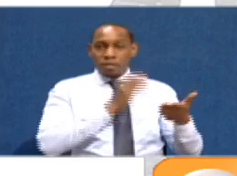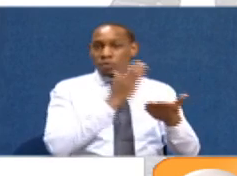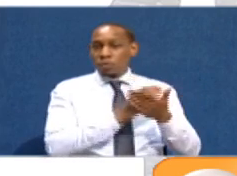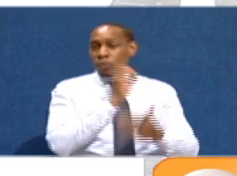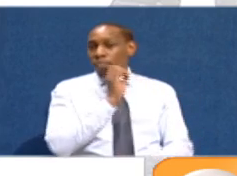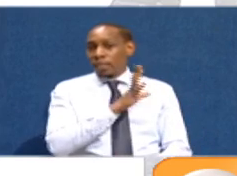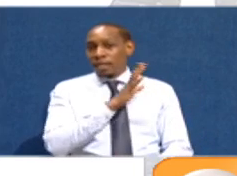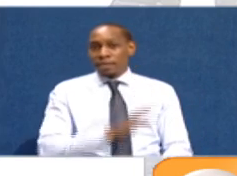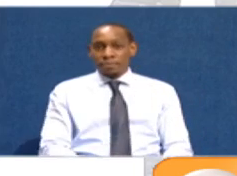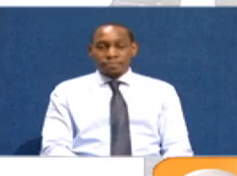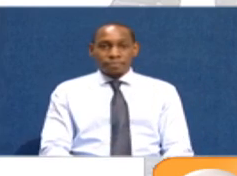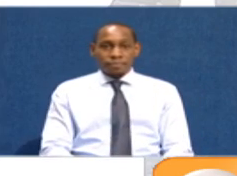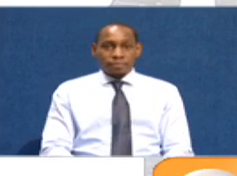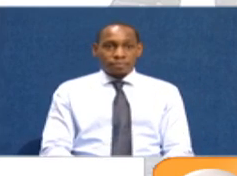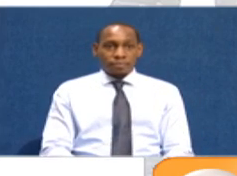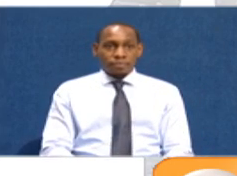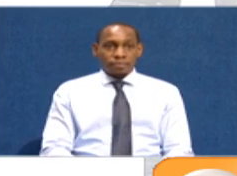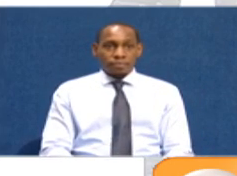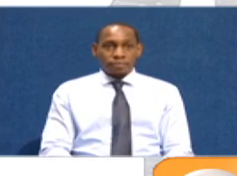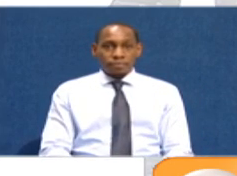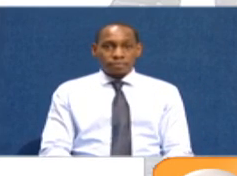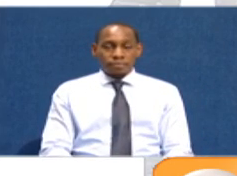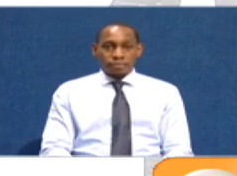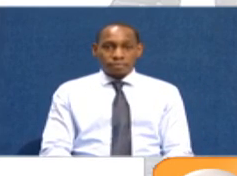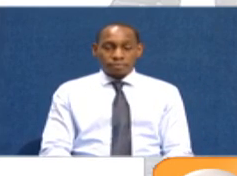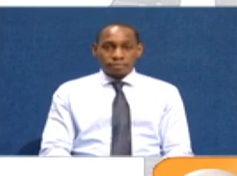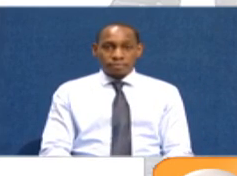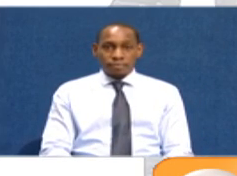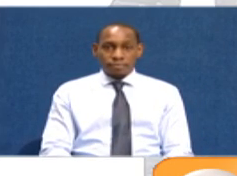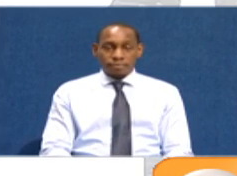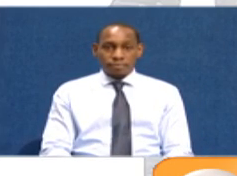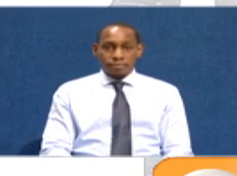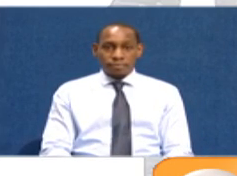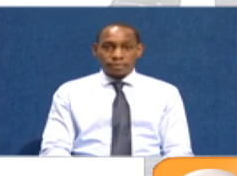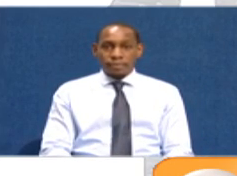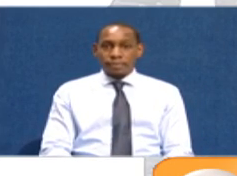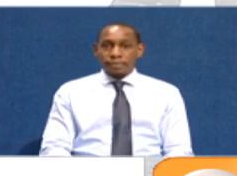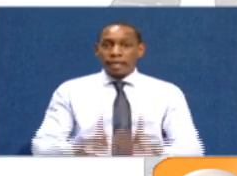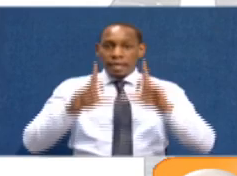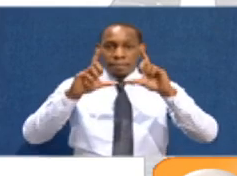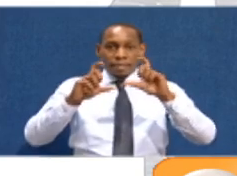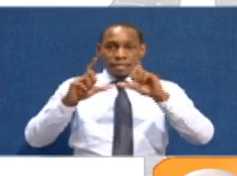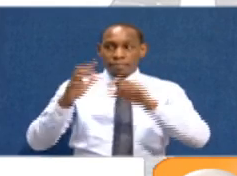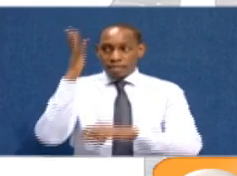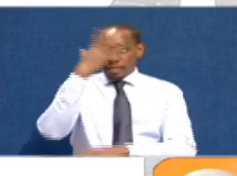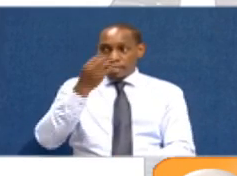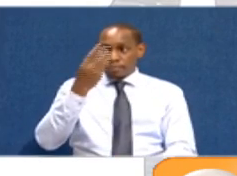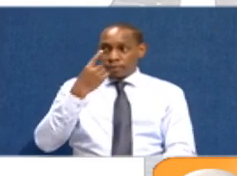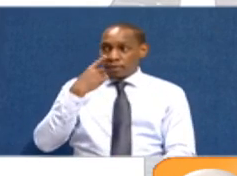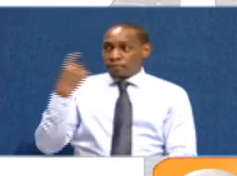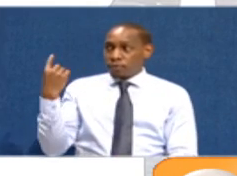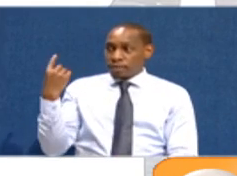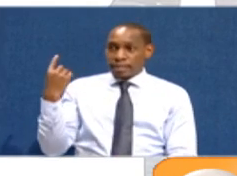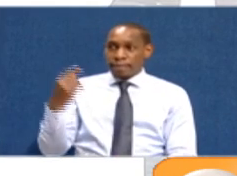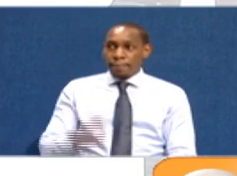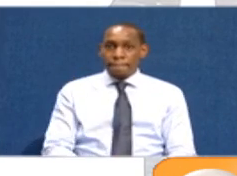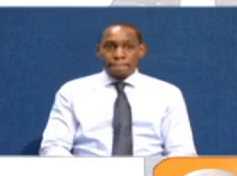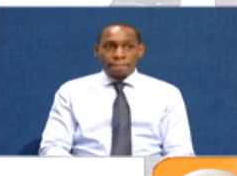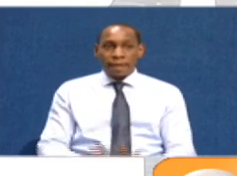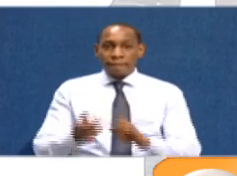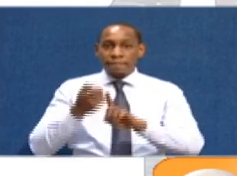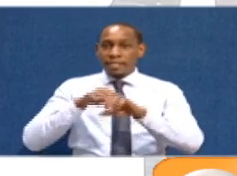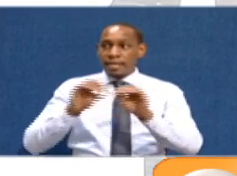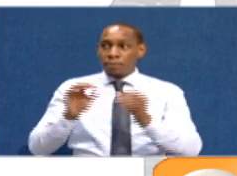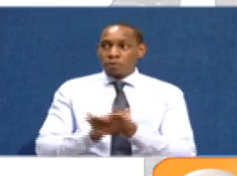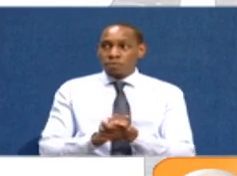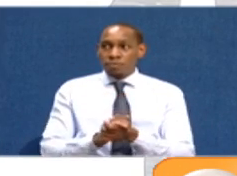getting a little. That's how I make a living. Yeah. They're beautiful pictures. They're beautiful pictures. And you've been to Kenya. This is not your first time. You've